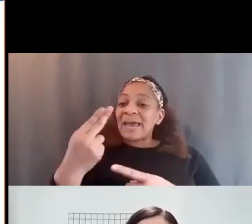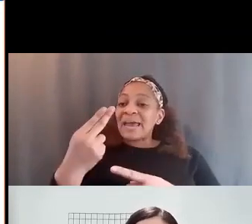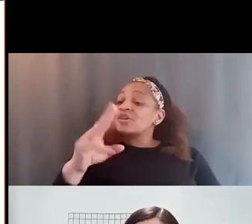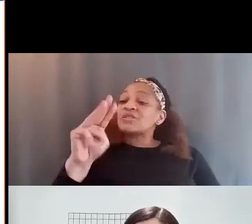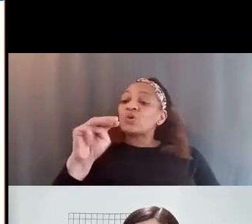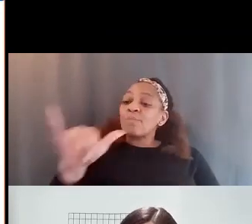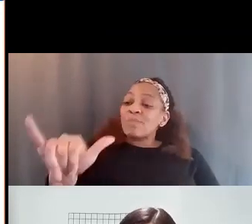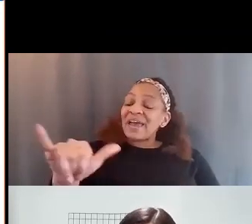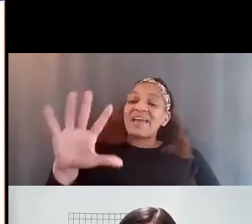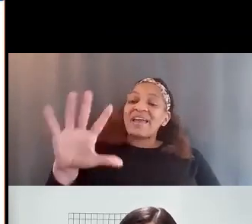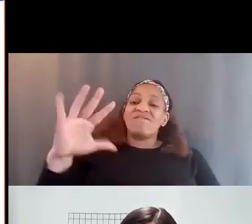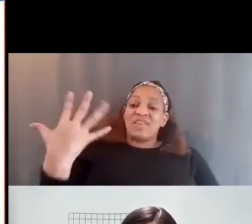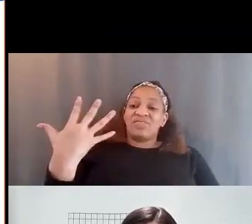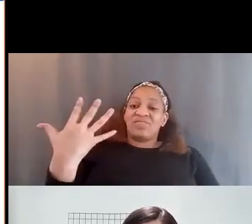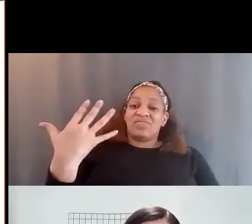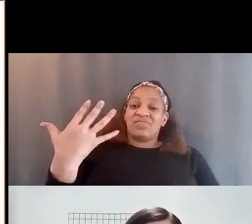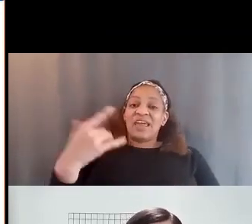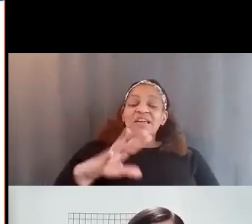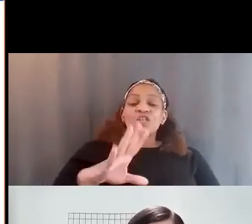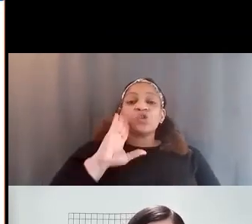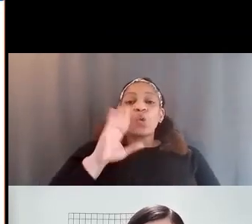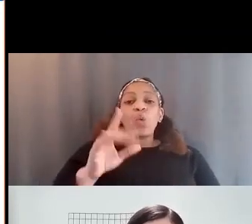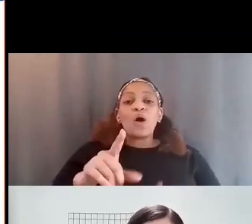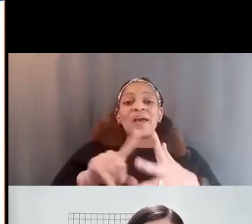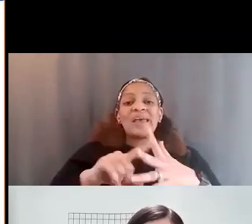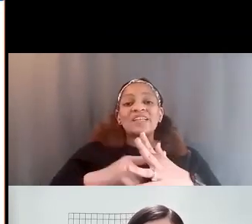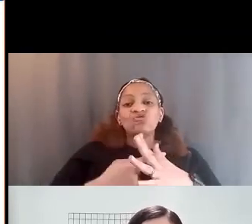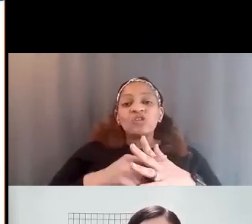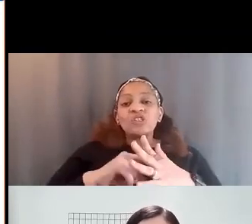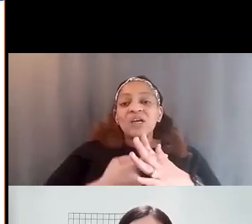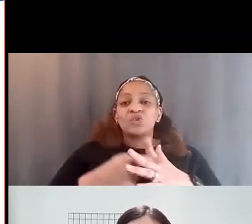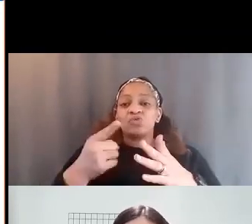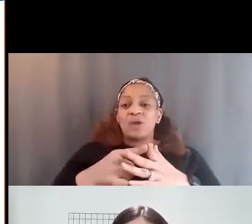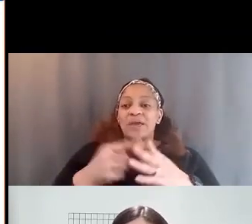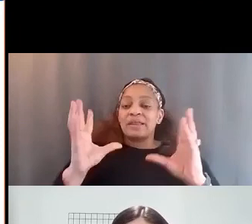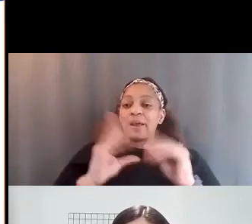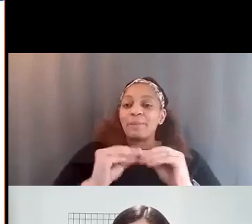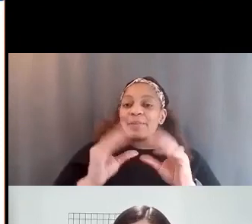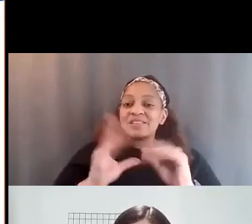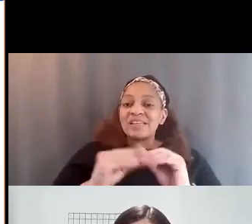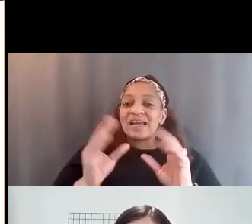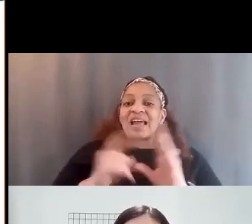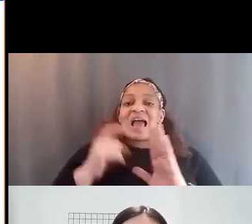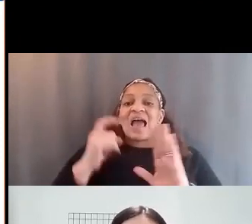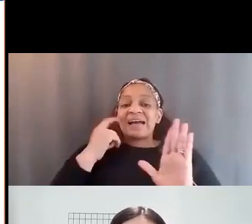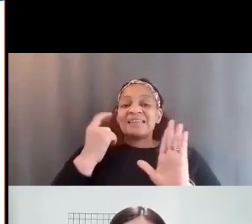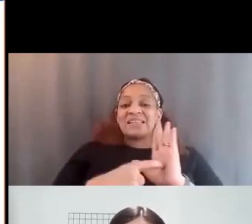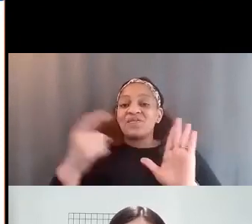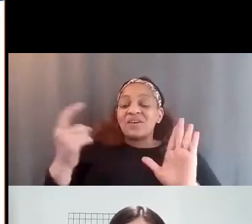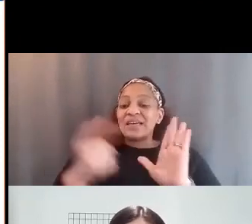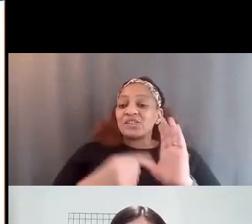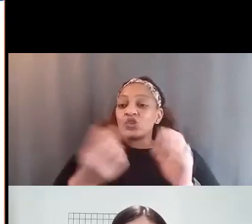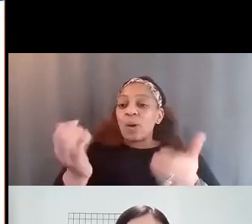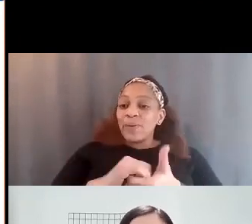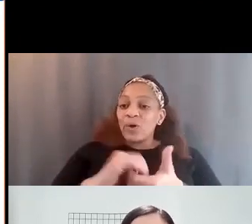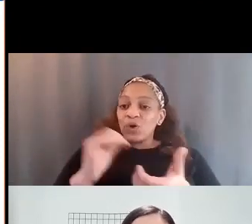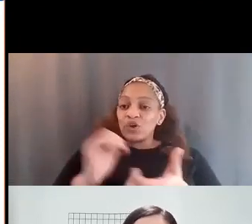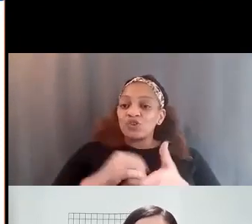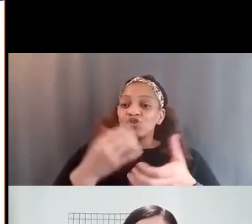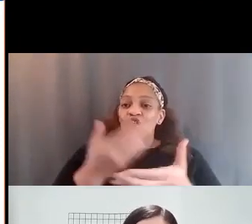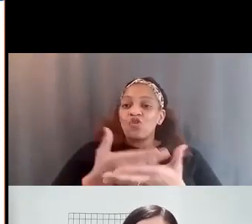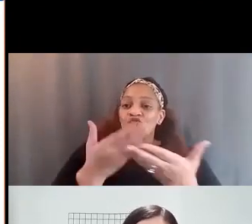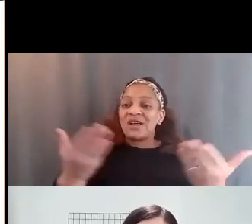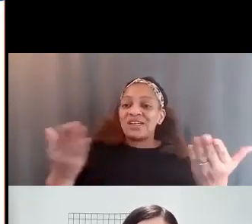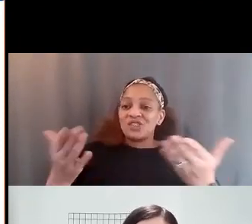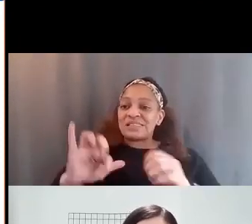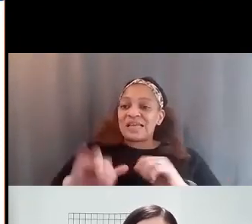basic introductory sessions to assistive technology, identification of partners, of resources, and how to support